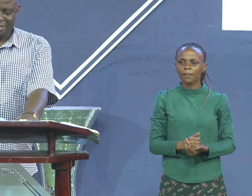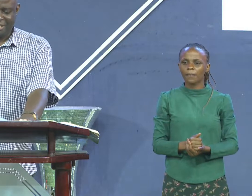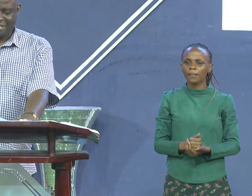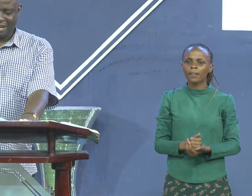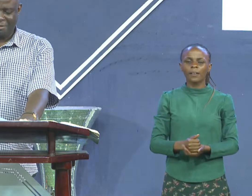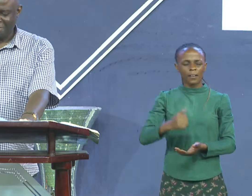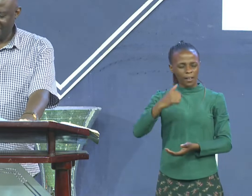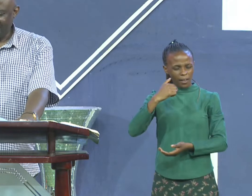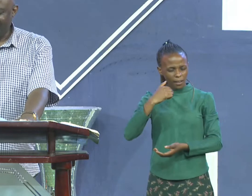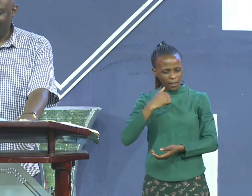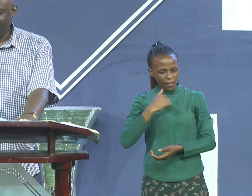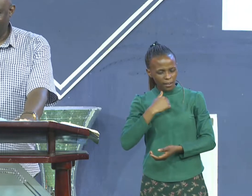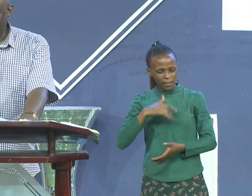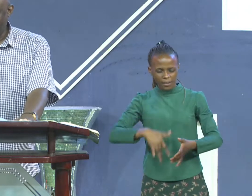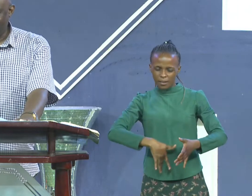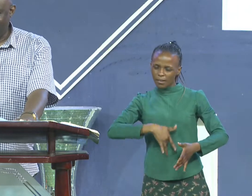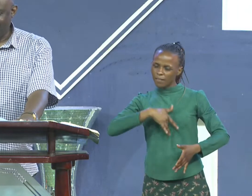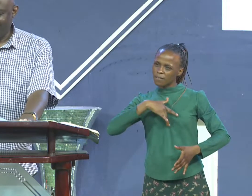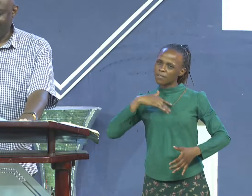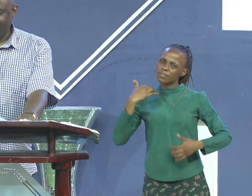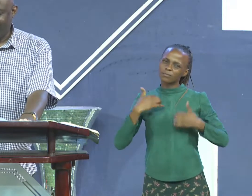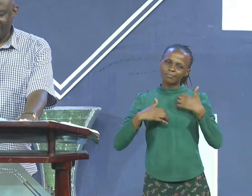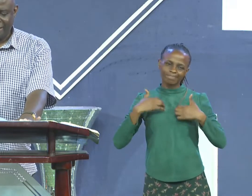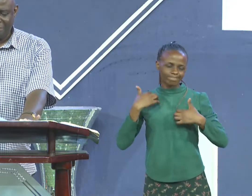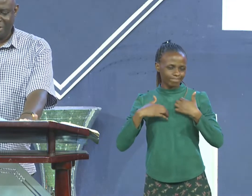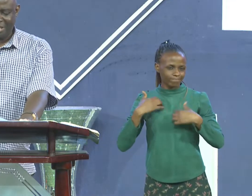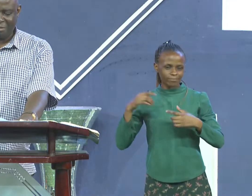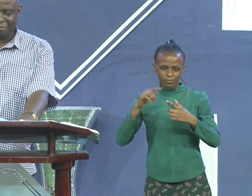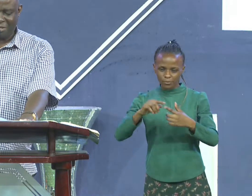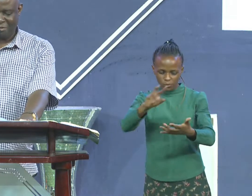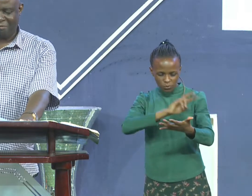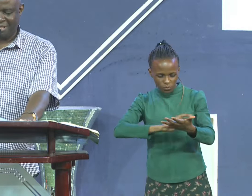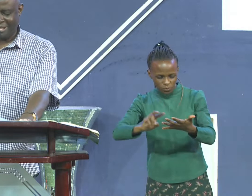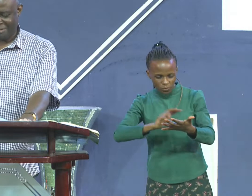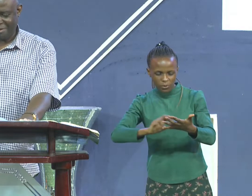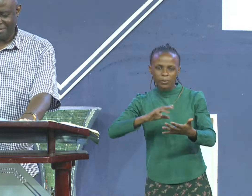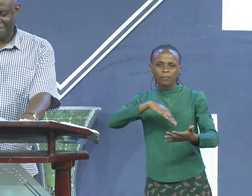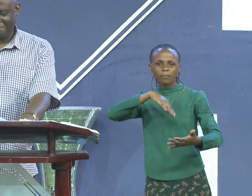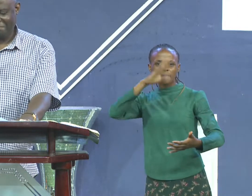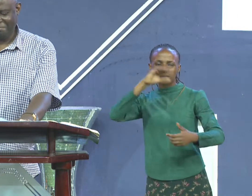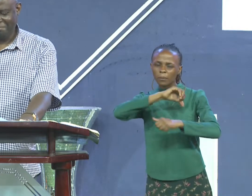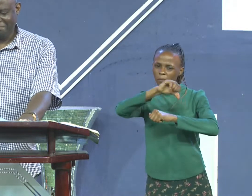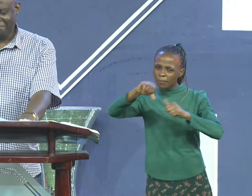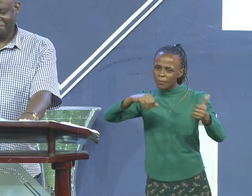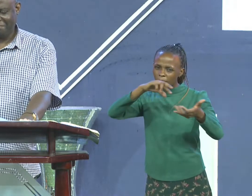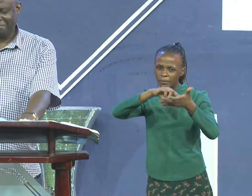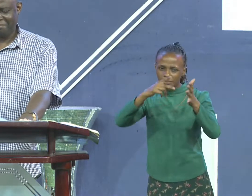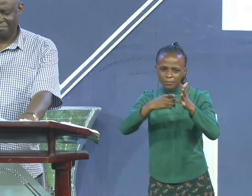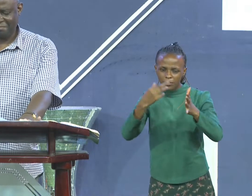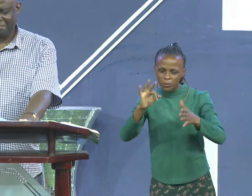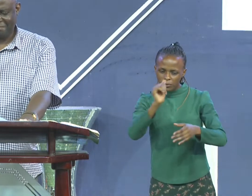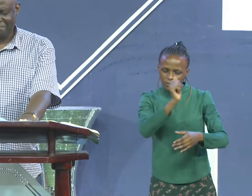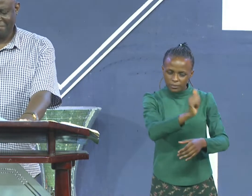keen interest at reading a little more about the implication of each of these nations.